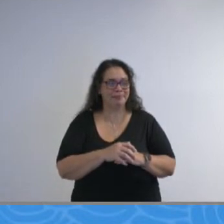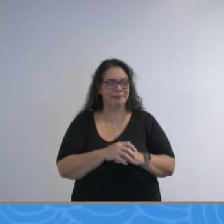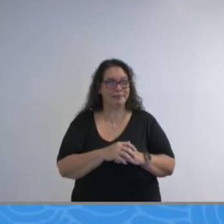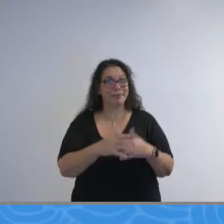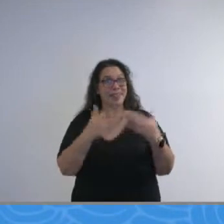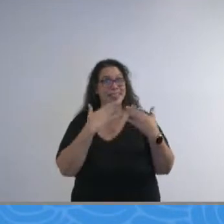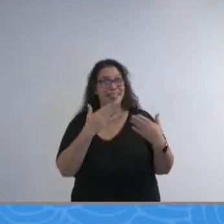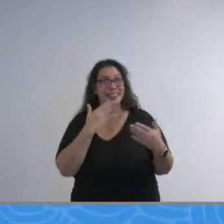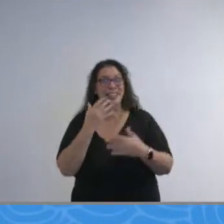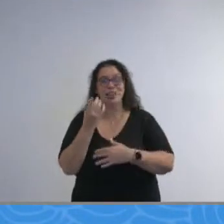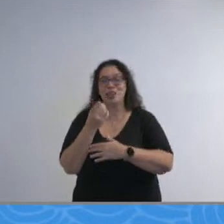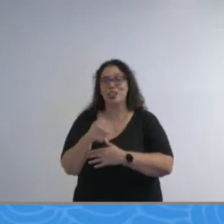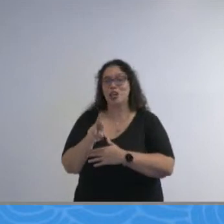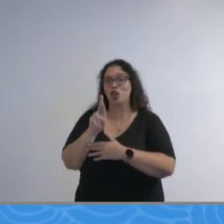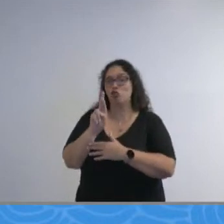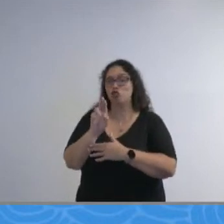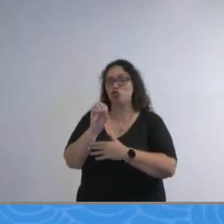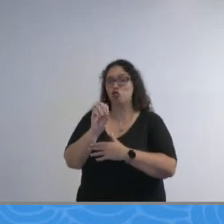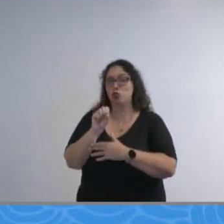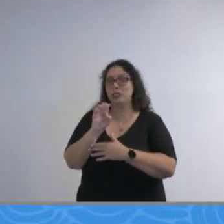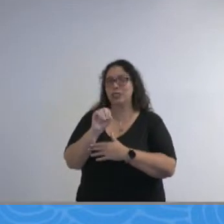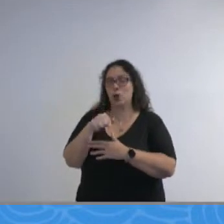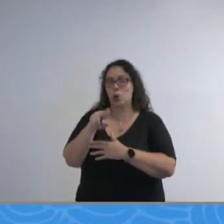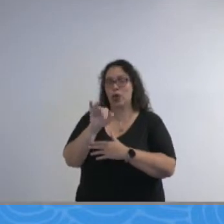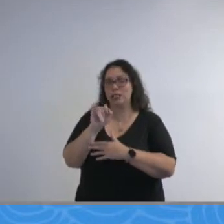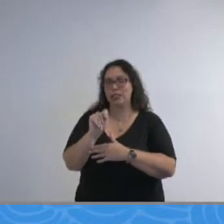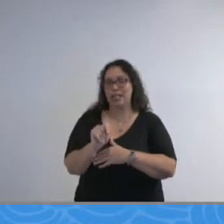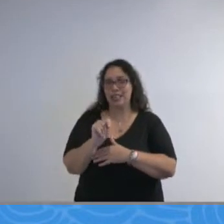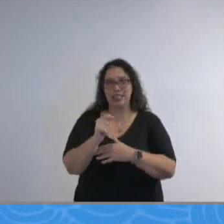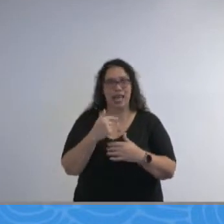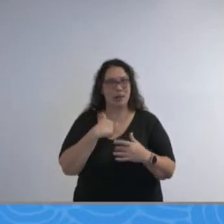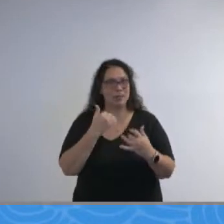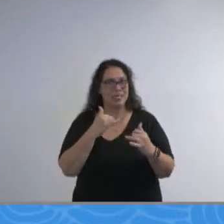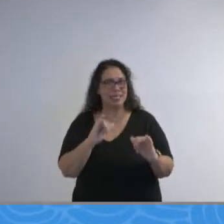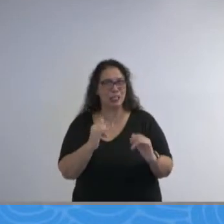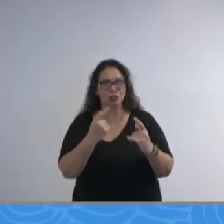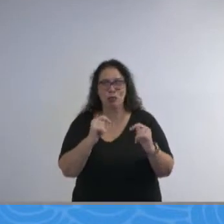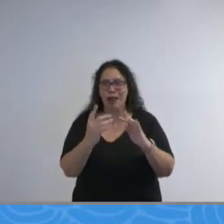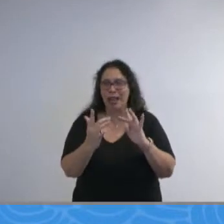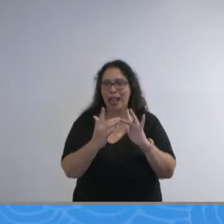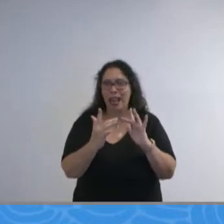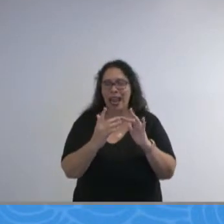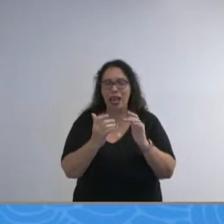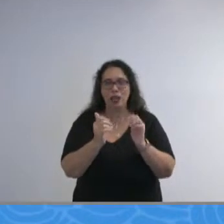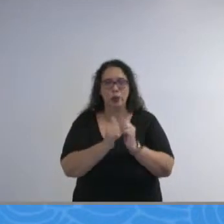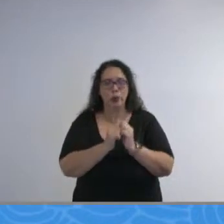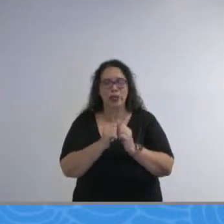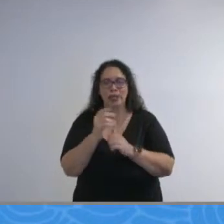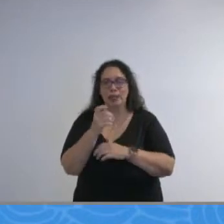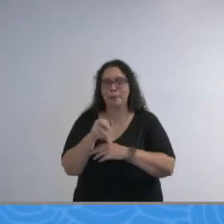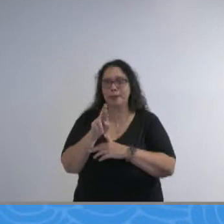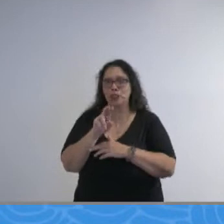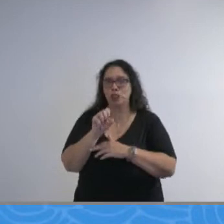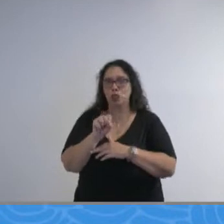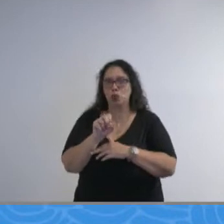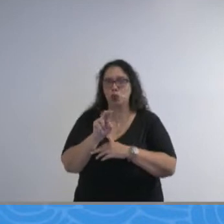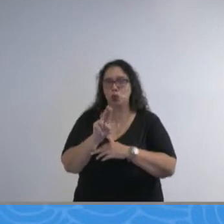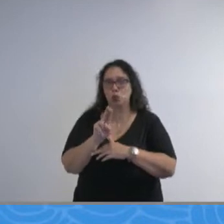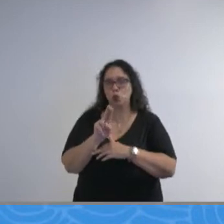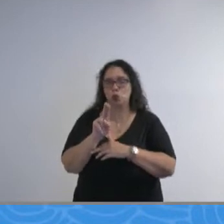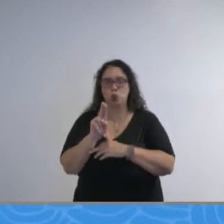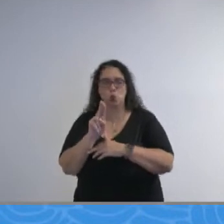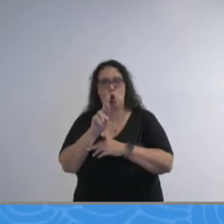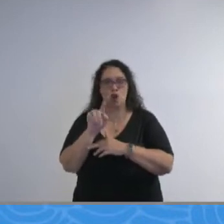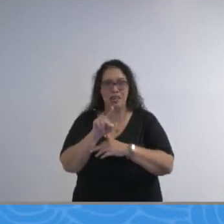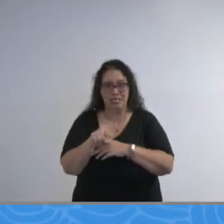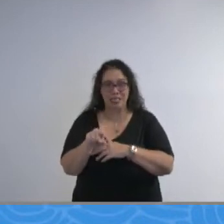Thank you, Dr. Rosenquist. I'm still trying to connect with Mr. Suarez, so something might have come